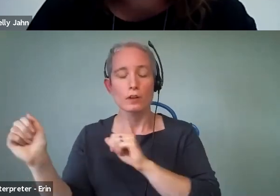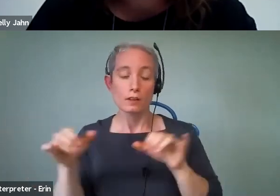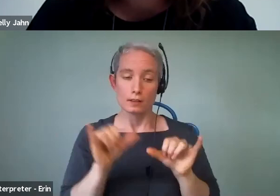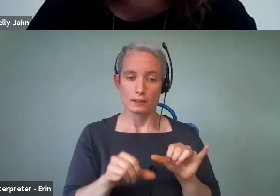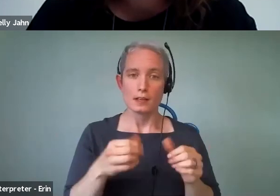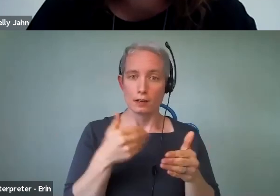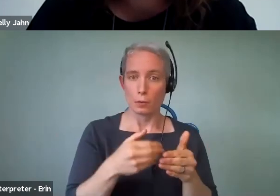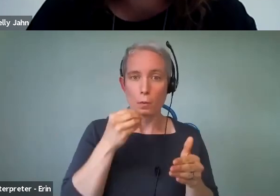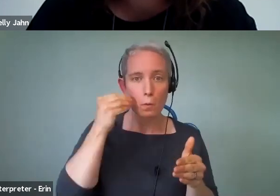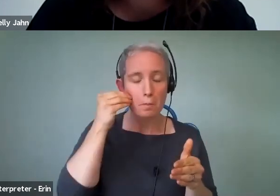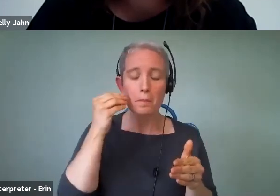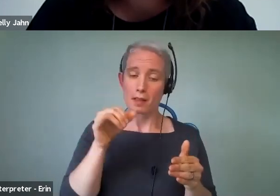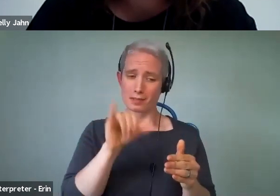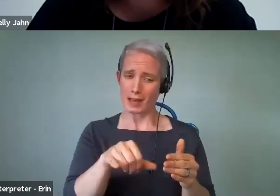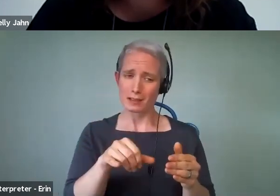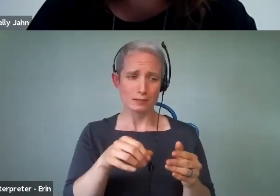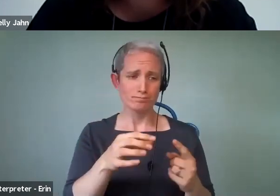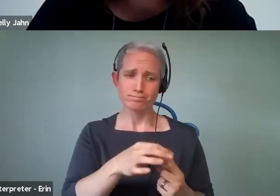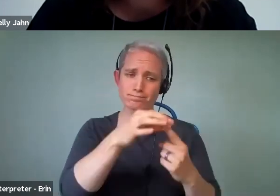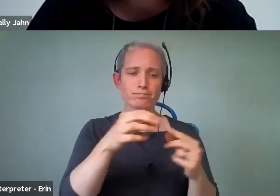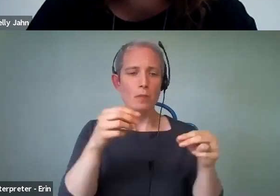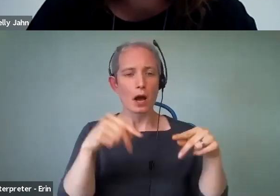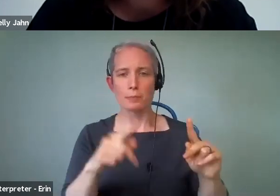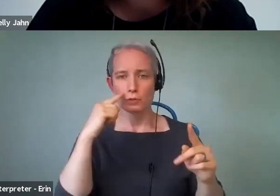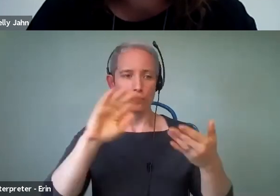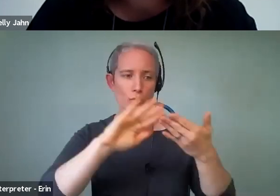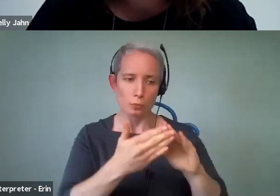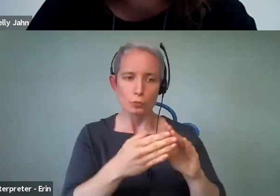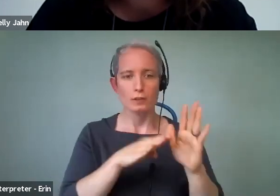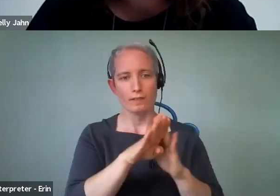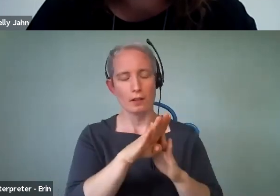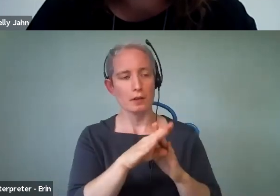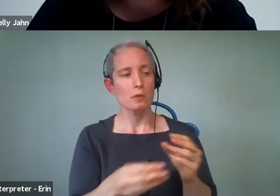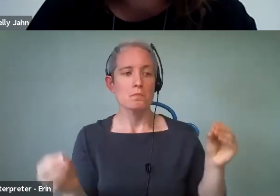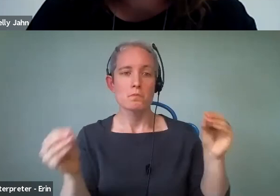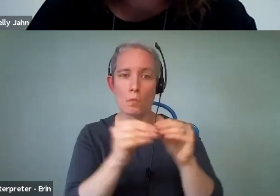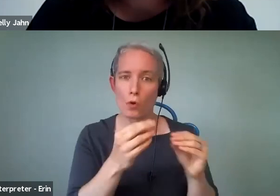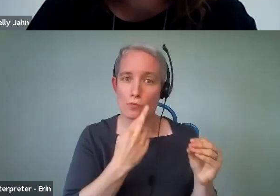community development, and too, because you bring in some restaurants, some ancillary